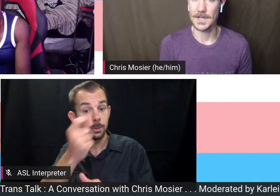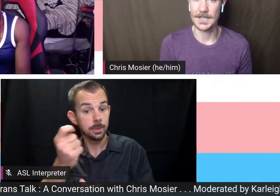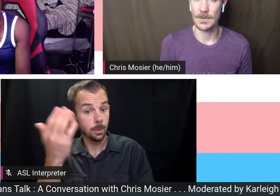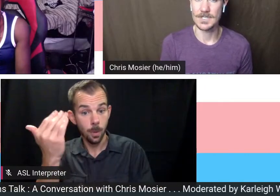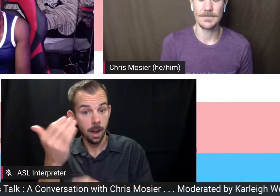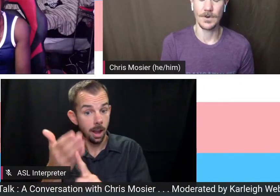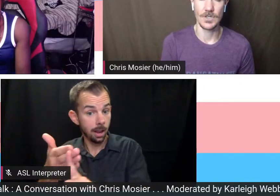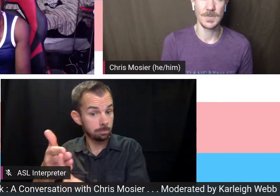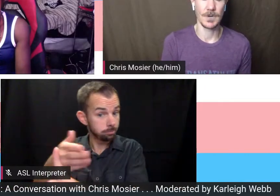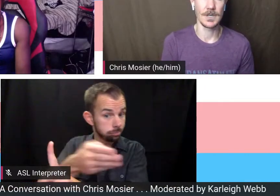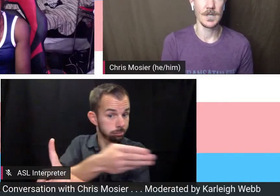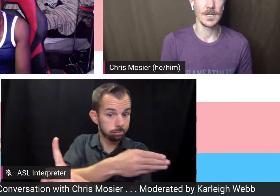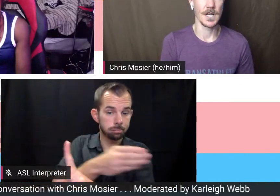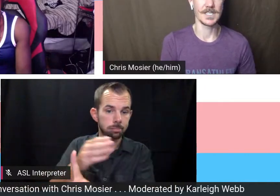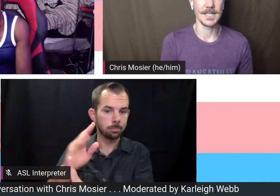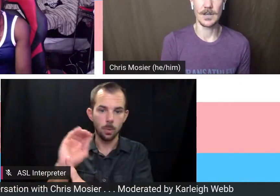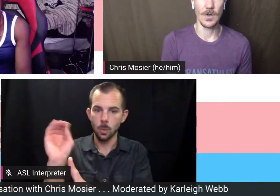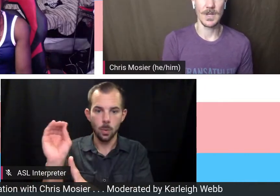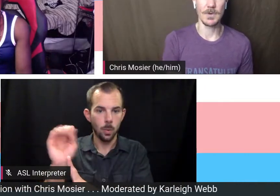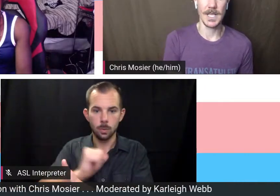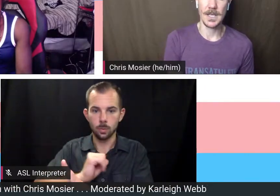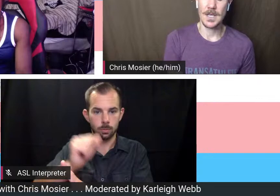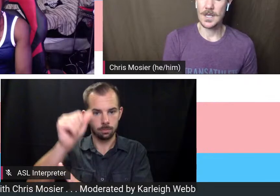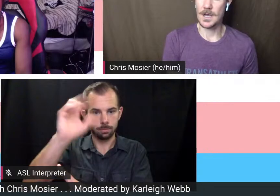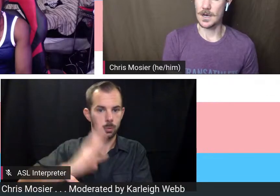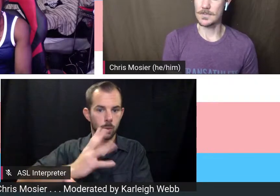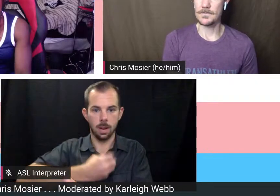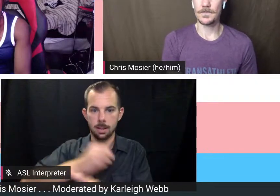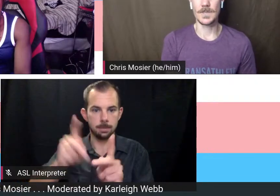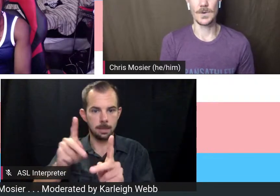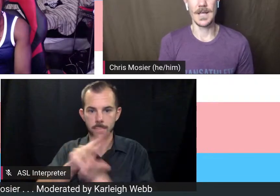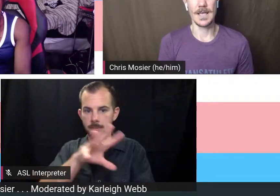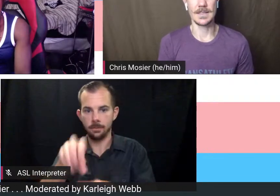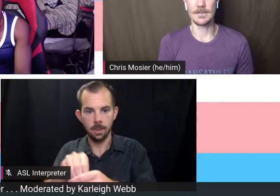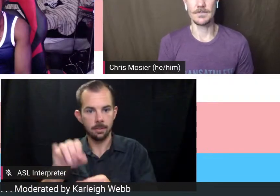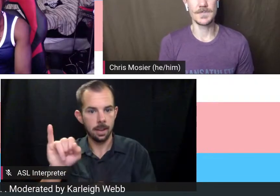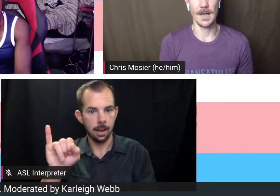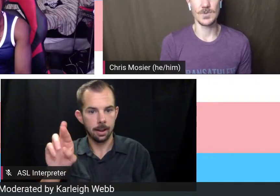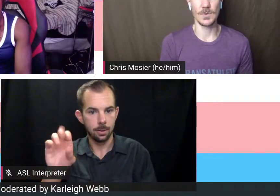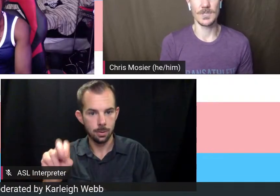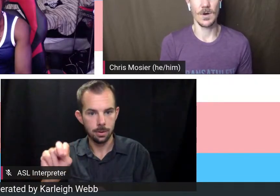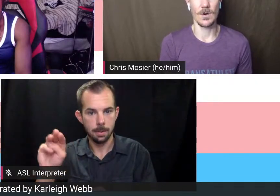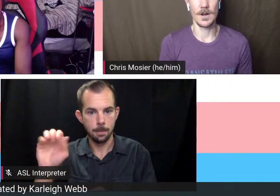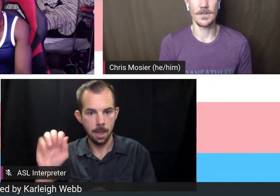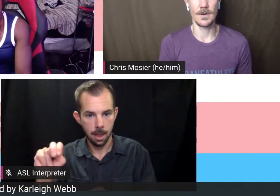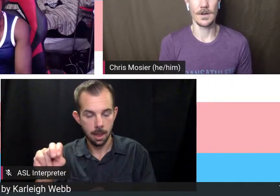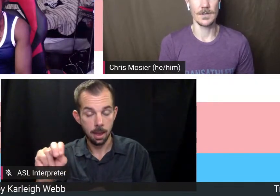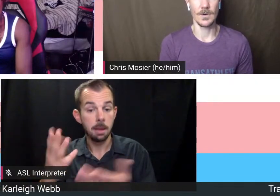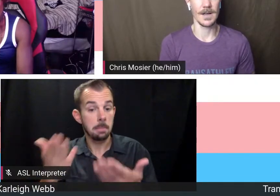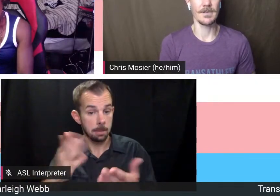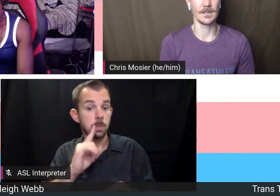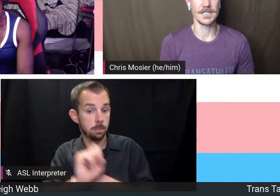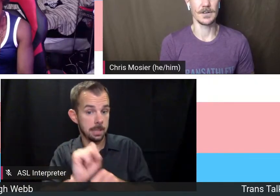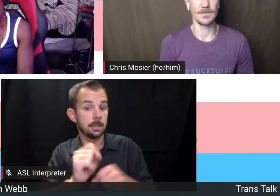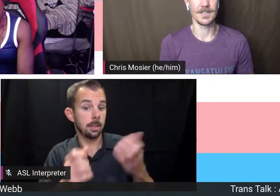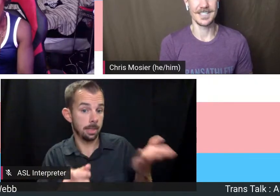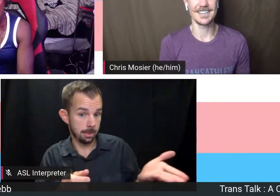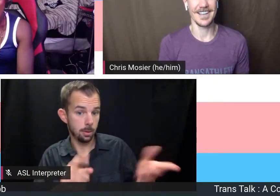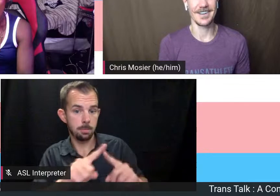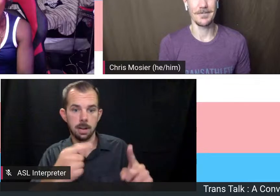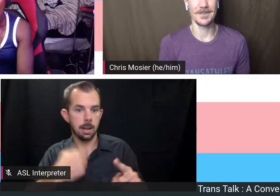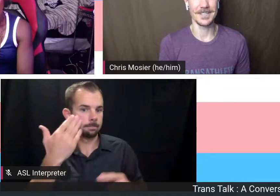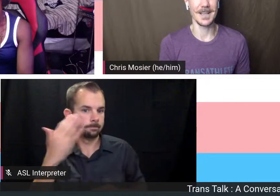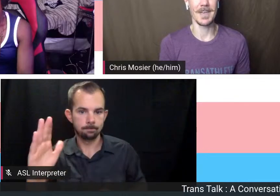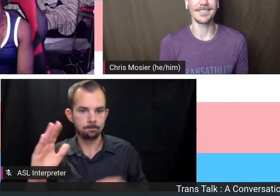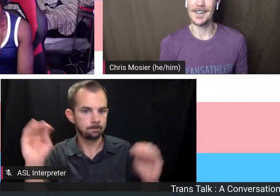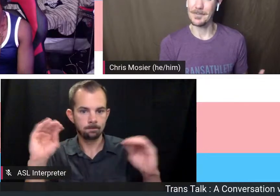I don't think that I was the first, but I just didn't know anybody. You know, in the times when it was hard, I thought, you know, I volunteered for this. I